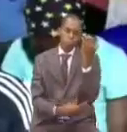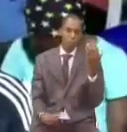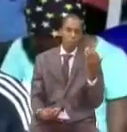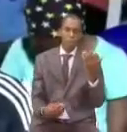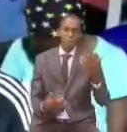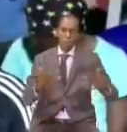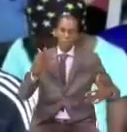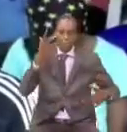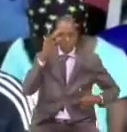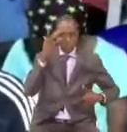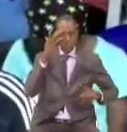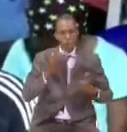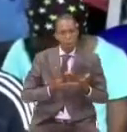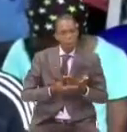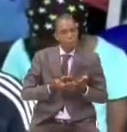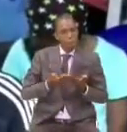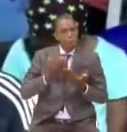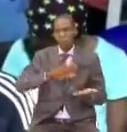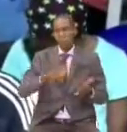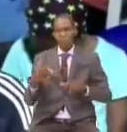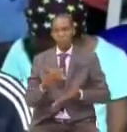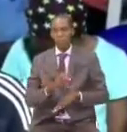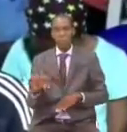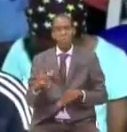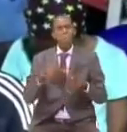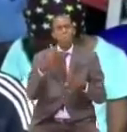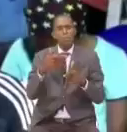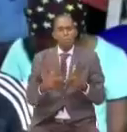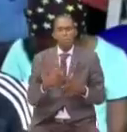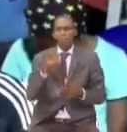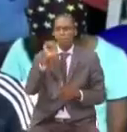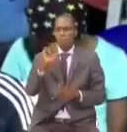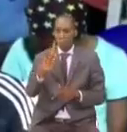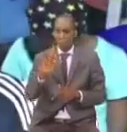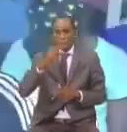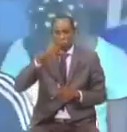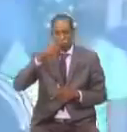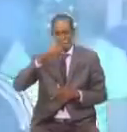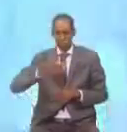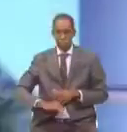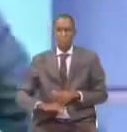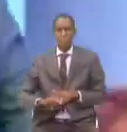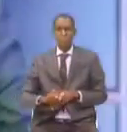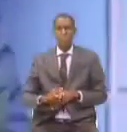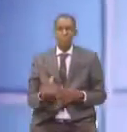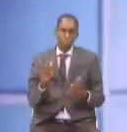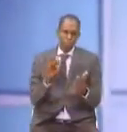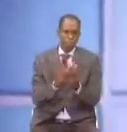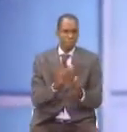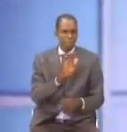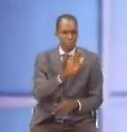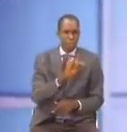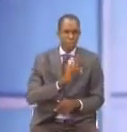sick, almost dying. And then a little child comes and he says, I will help